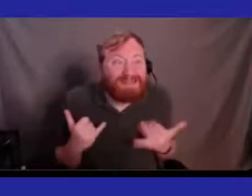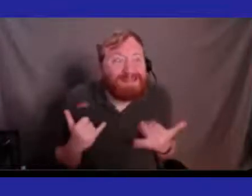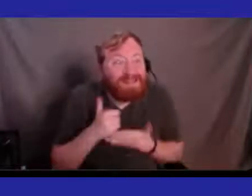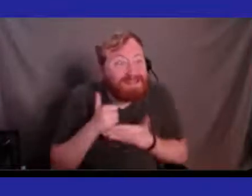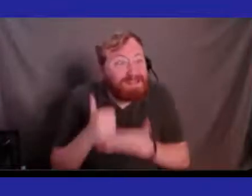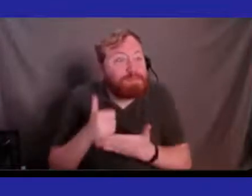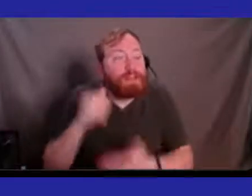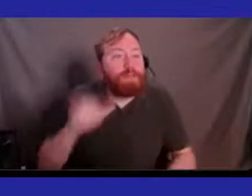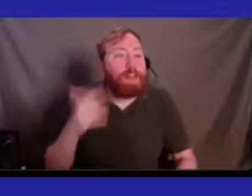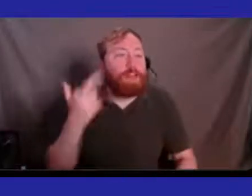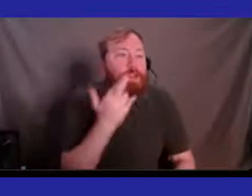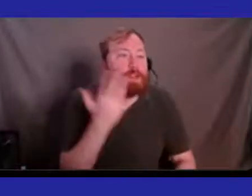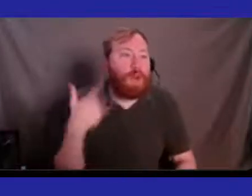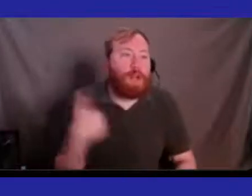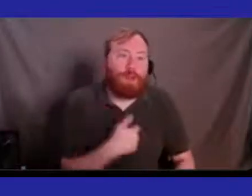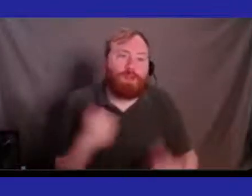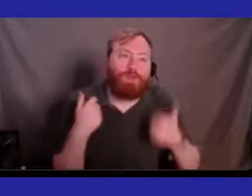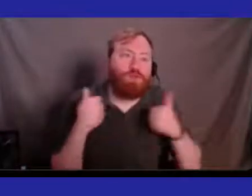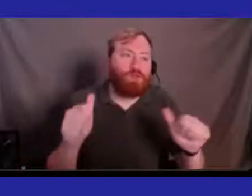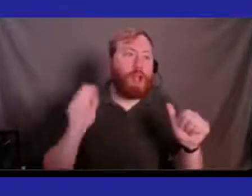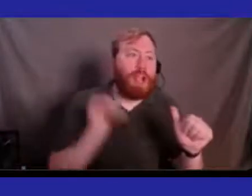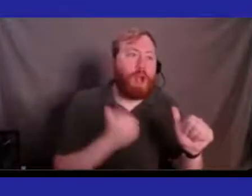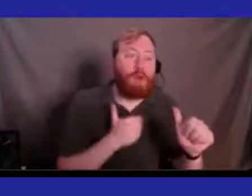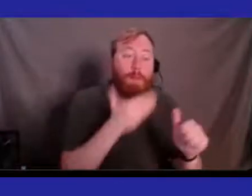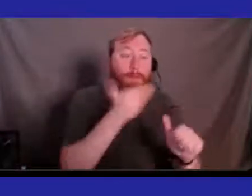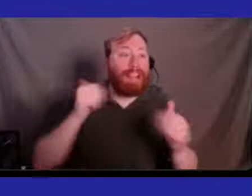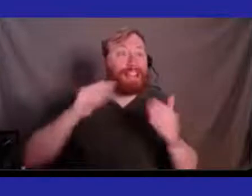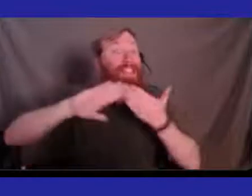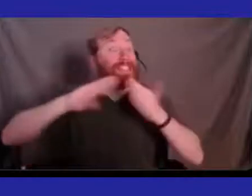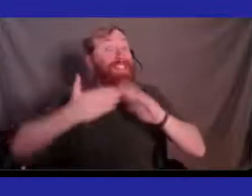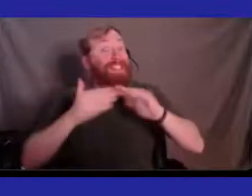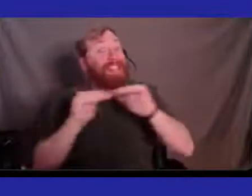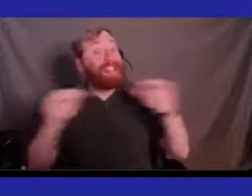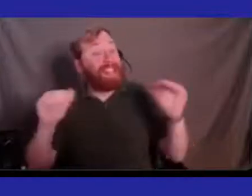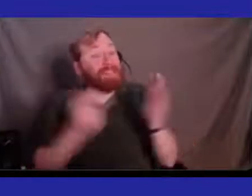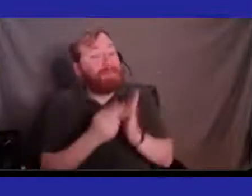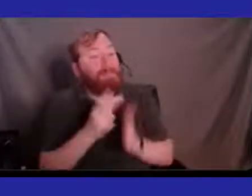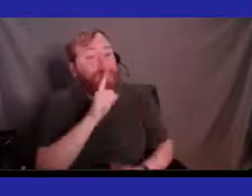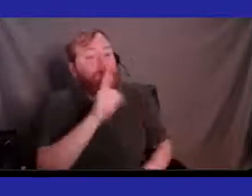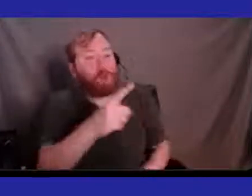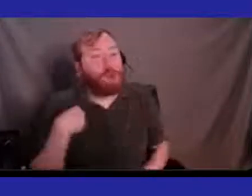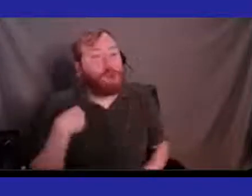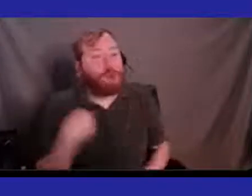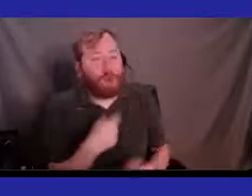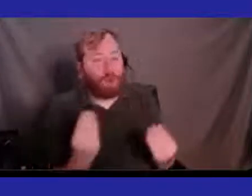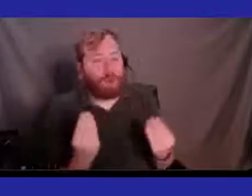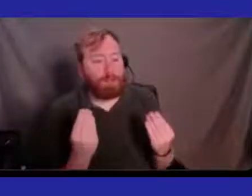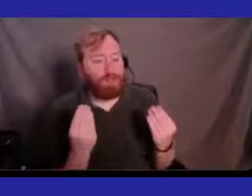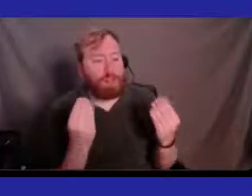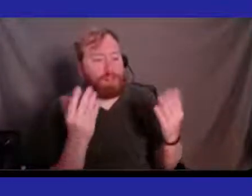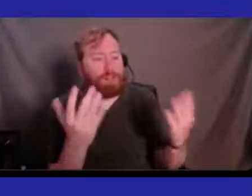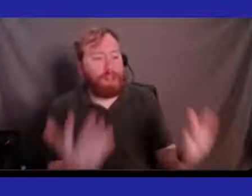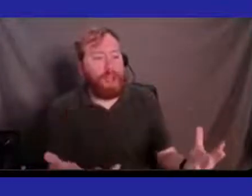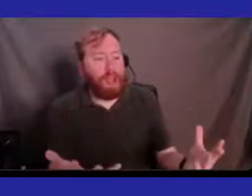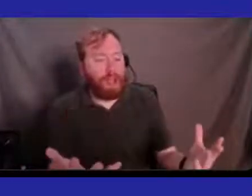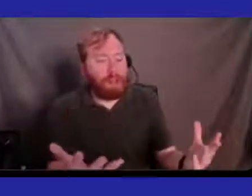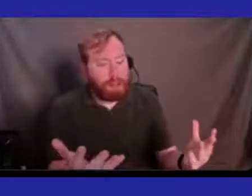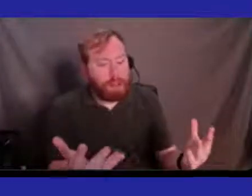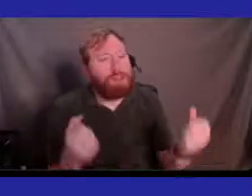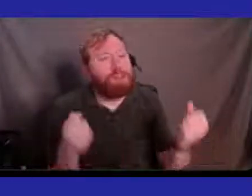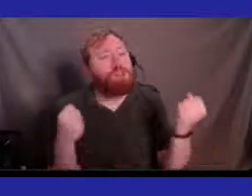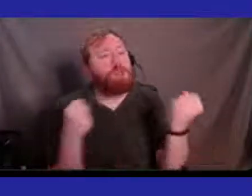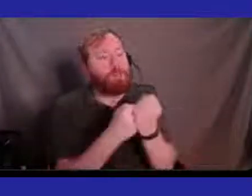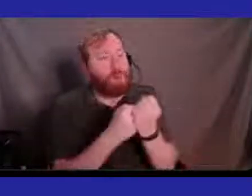the reason we're trying our very best from the city level to make sure that we provide the needs and the for